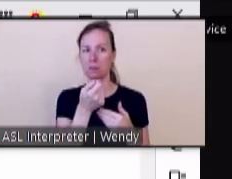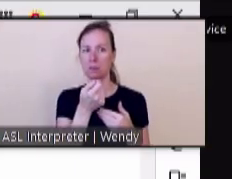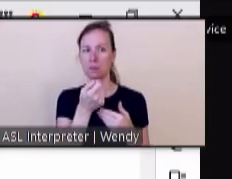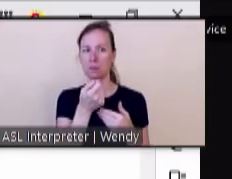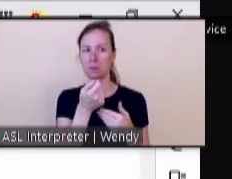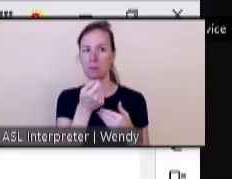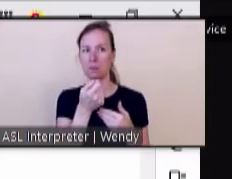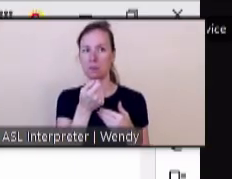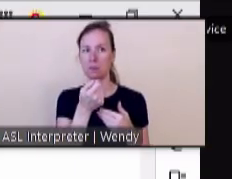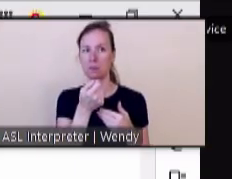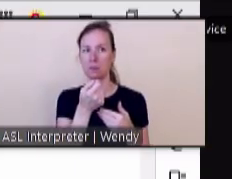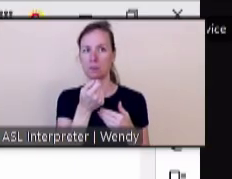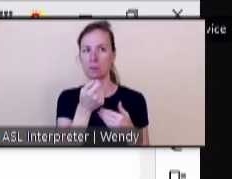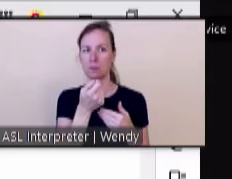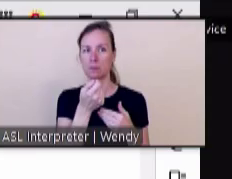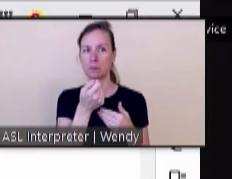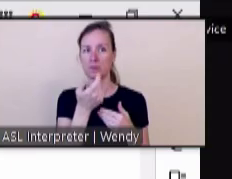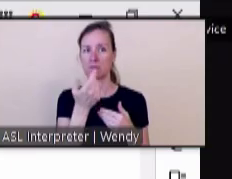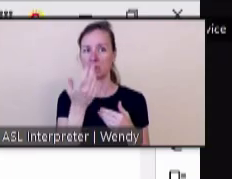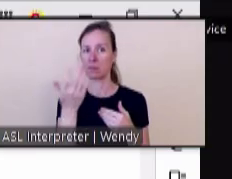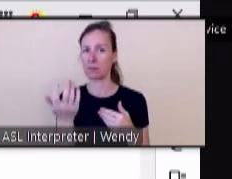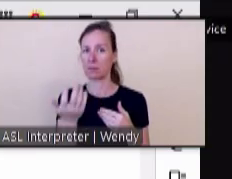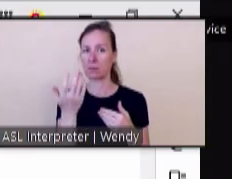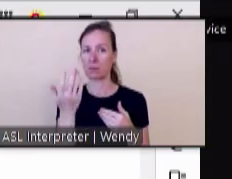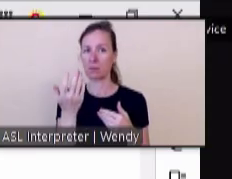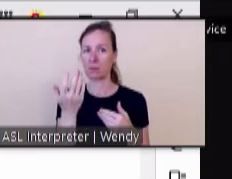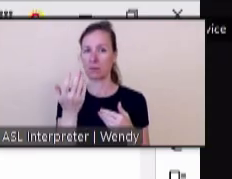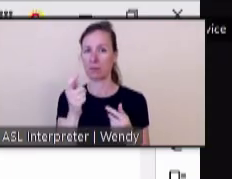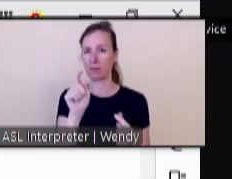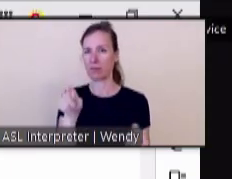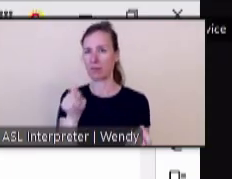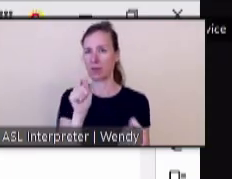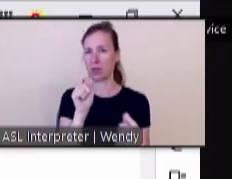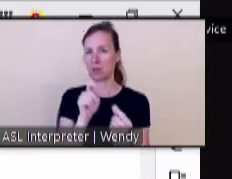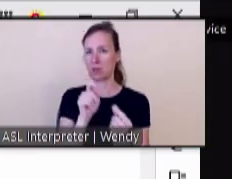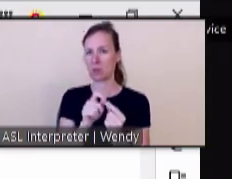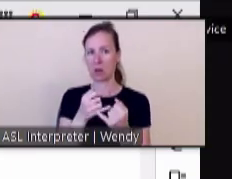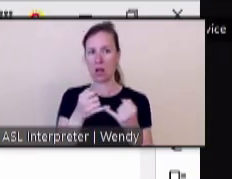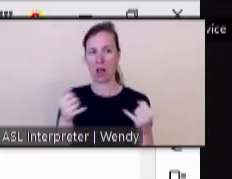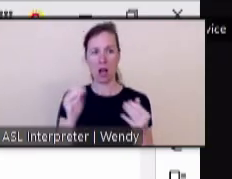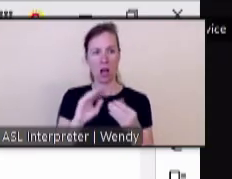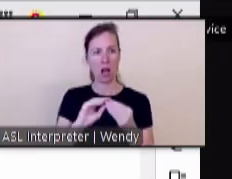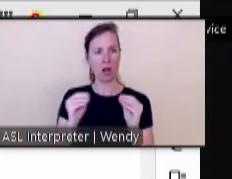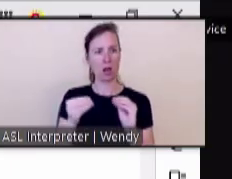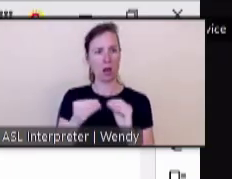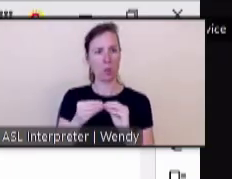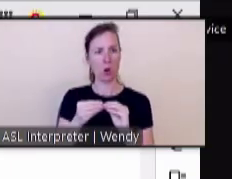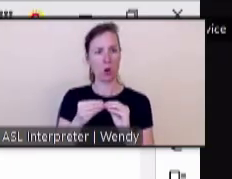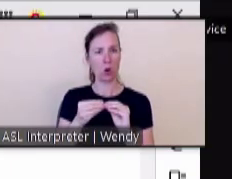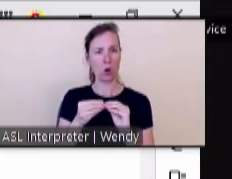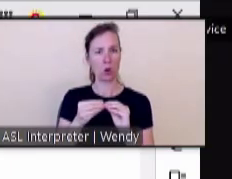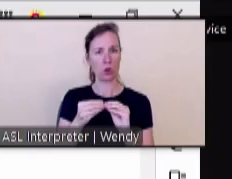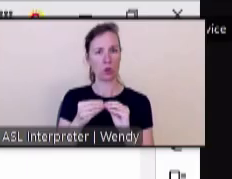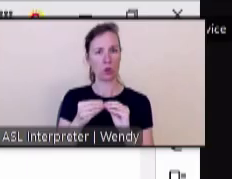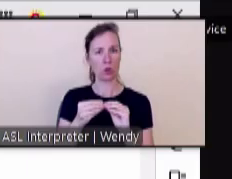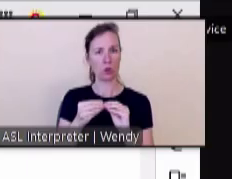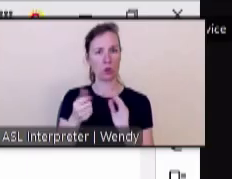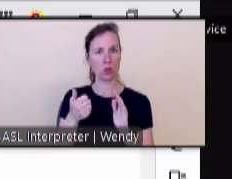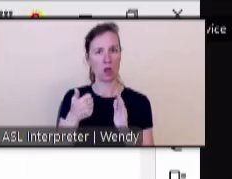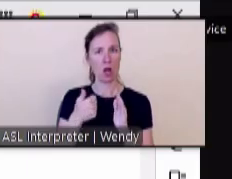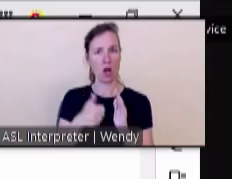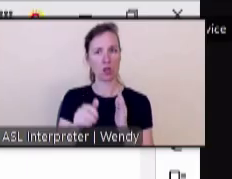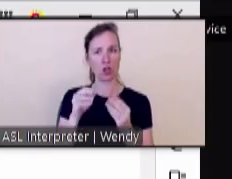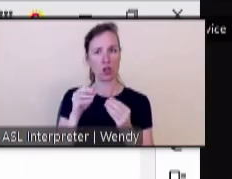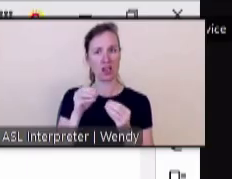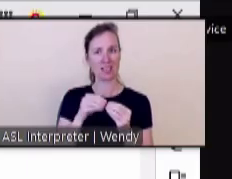is there a specific, what line number under expenditures would correspond